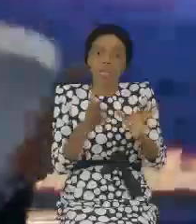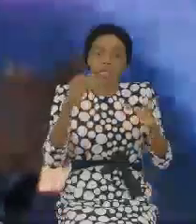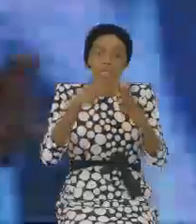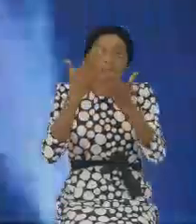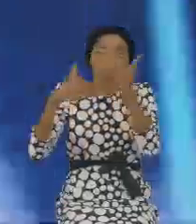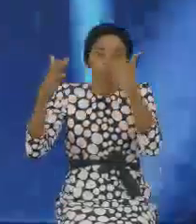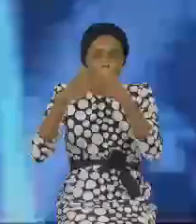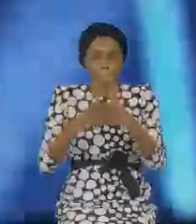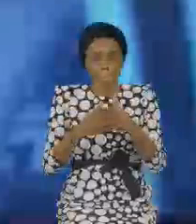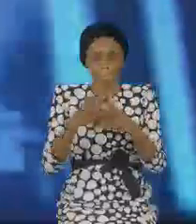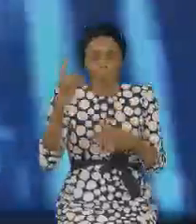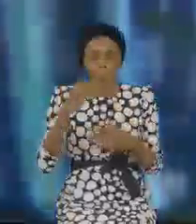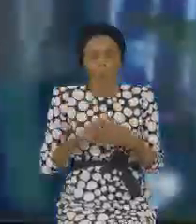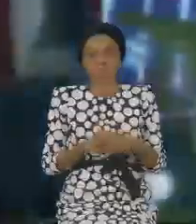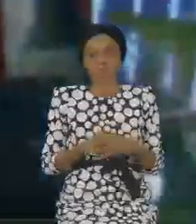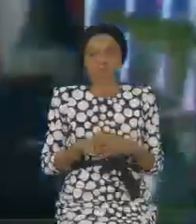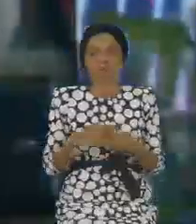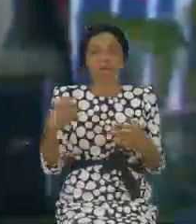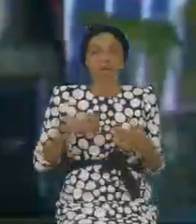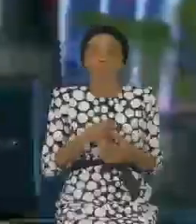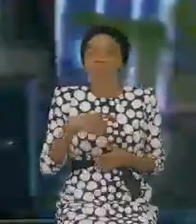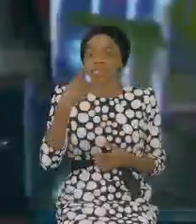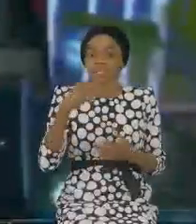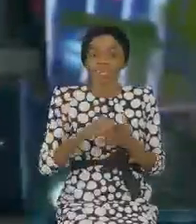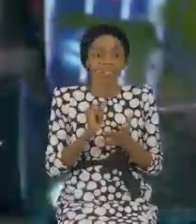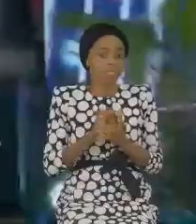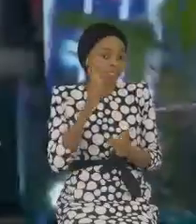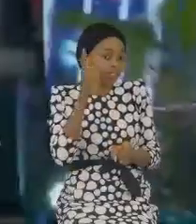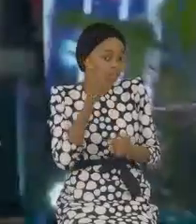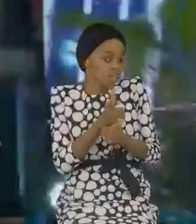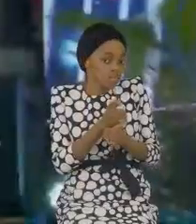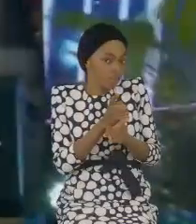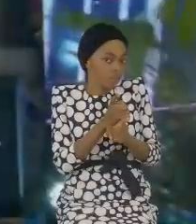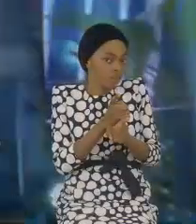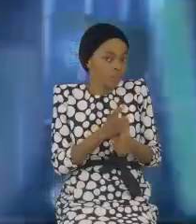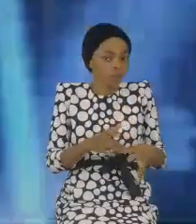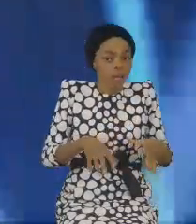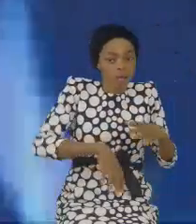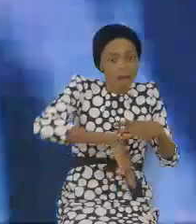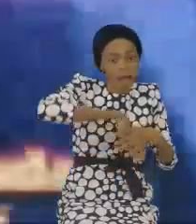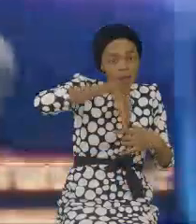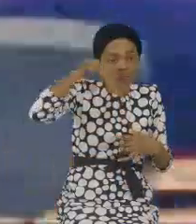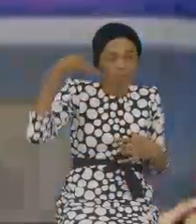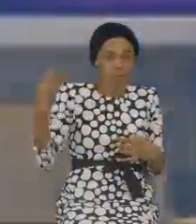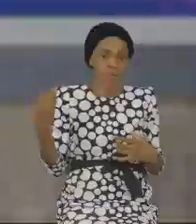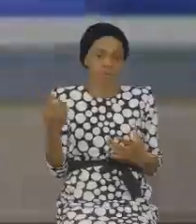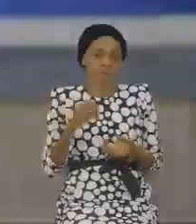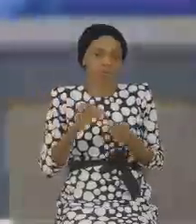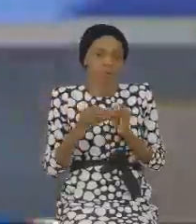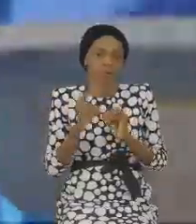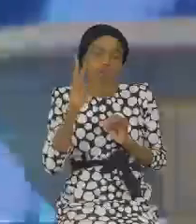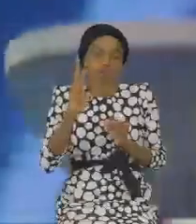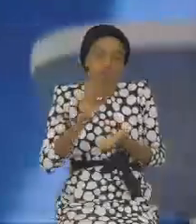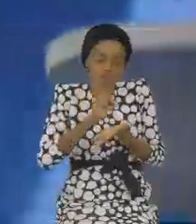say, number one, justification, out of. Number two, sanctification. It